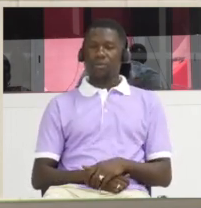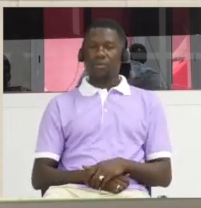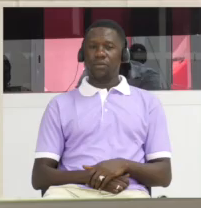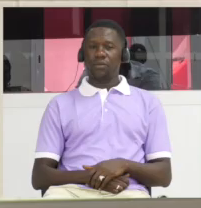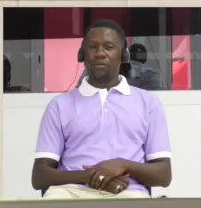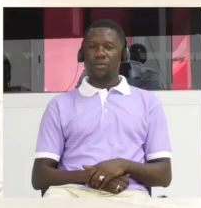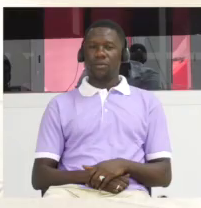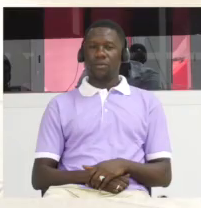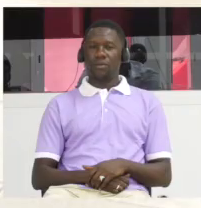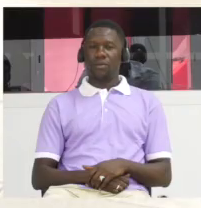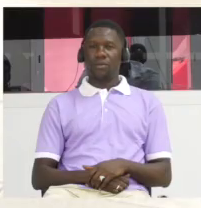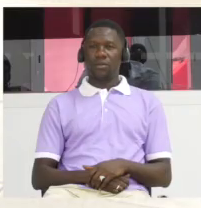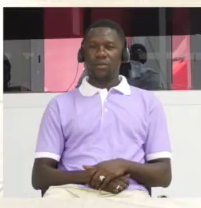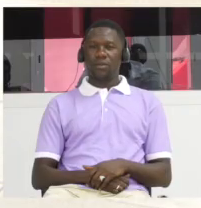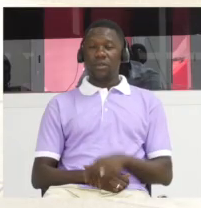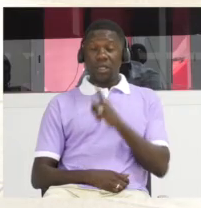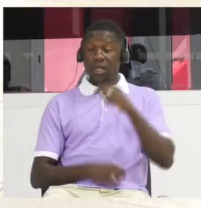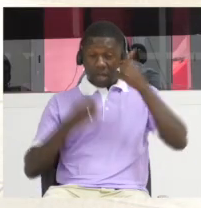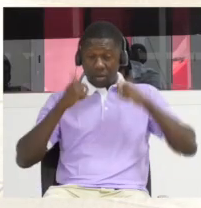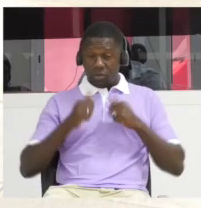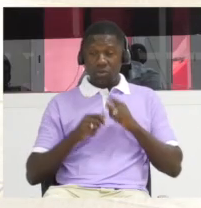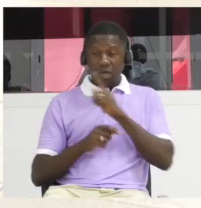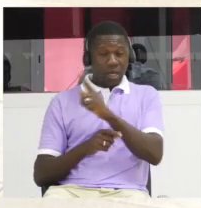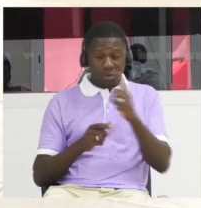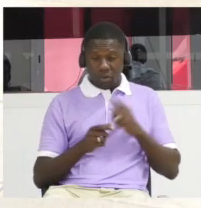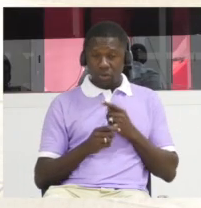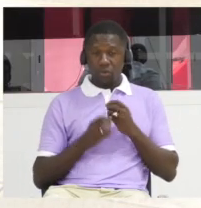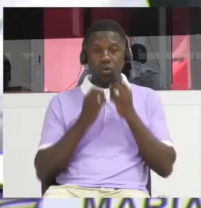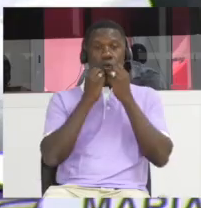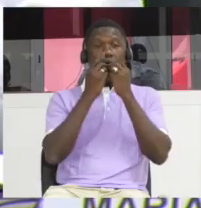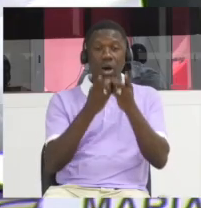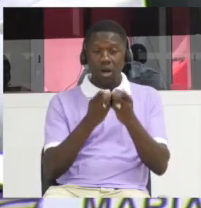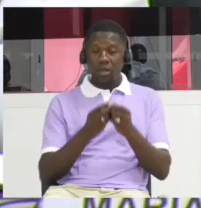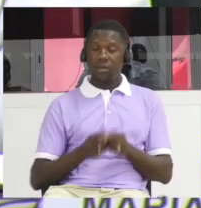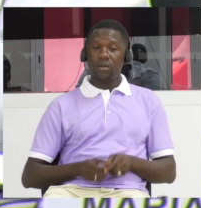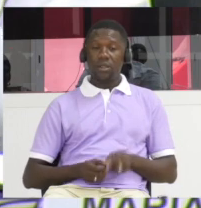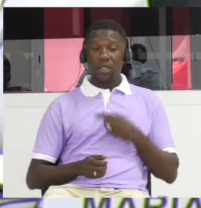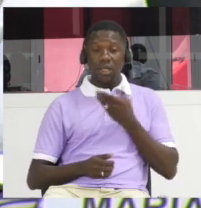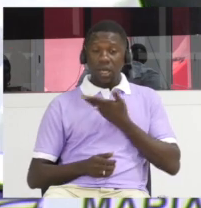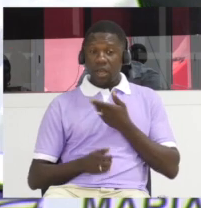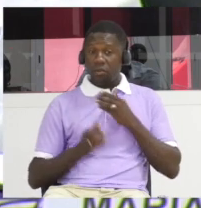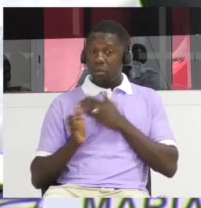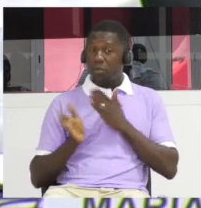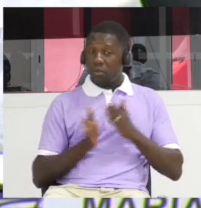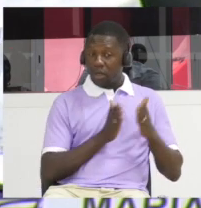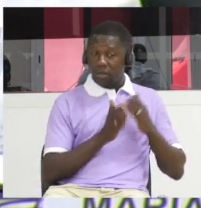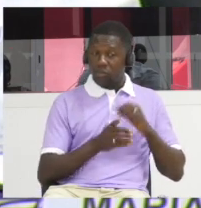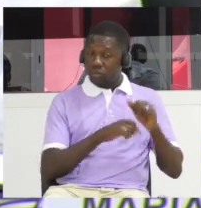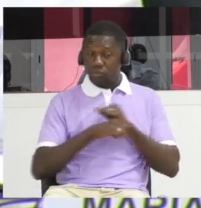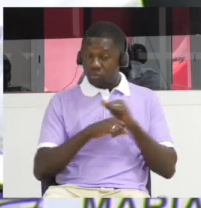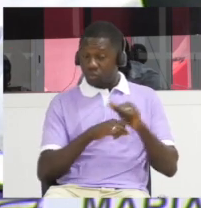Did it ever occur to anybody to raise the alarm that there are rumors of coup